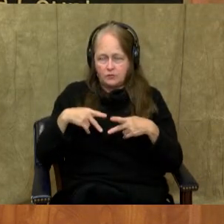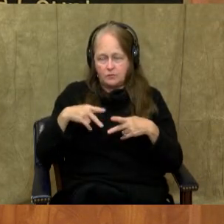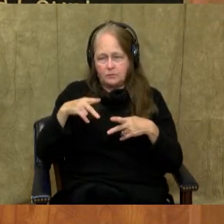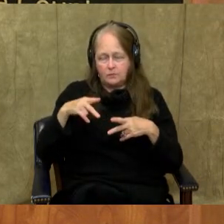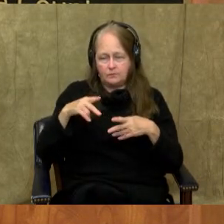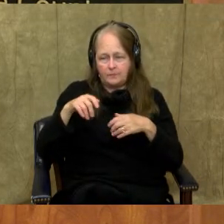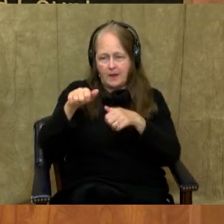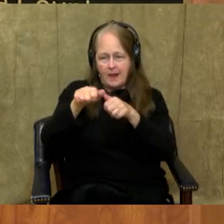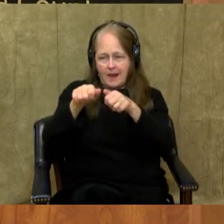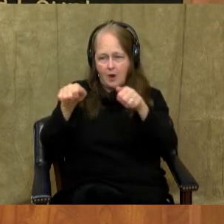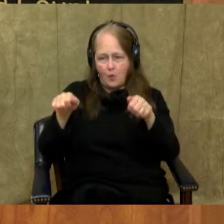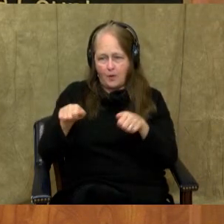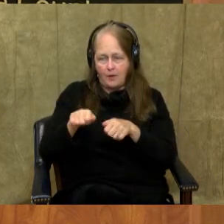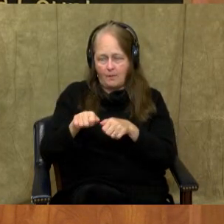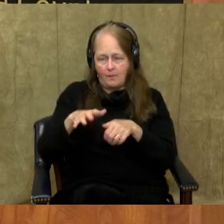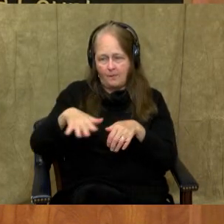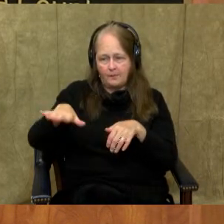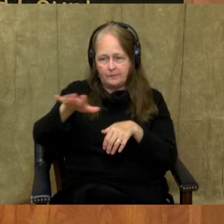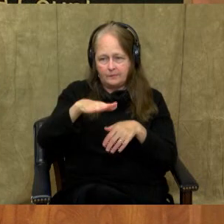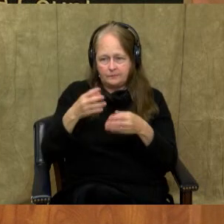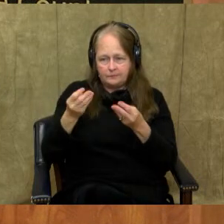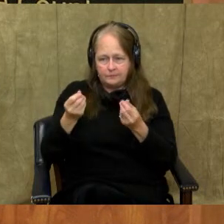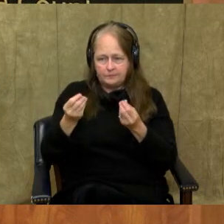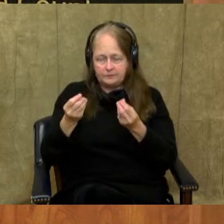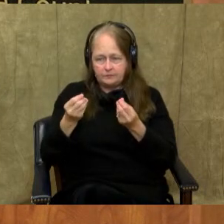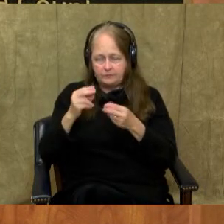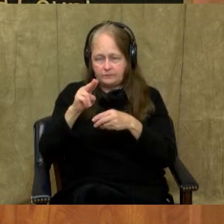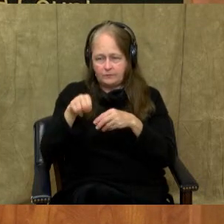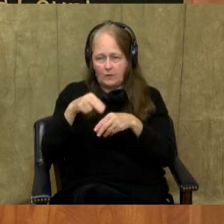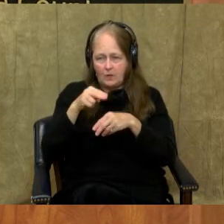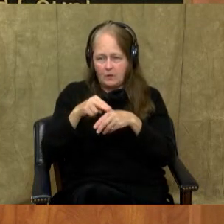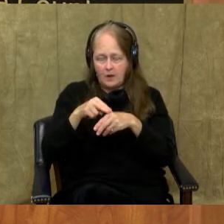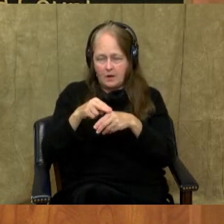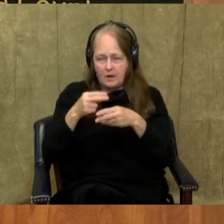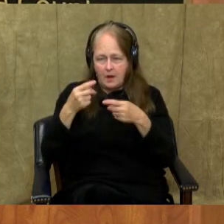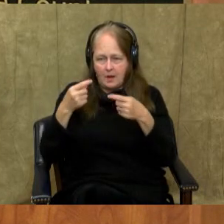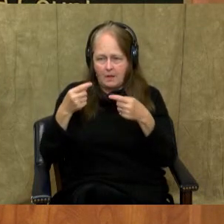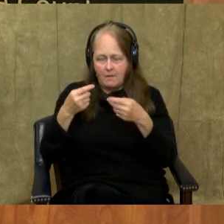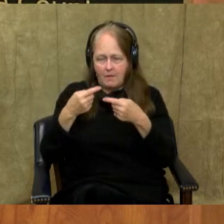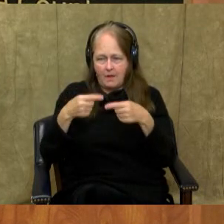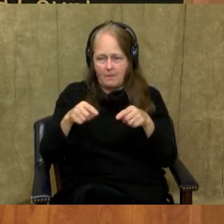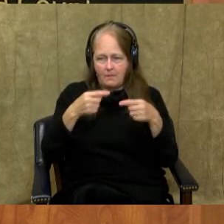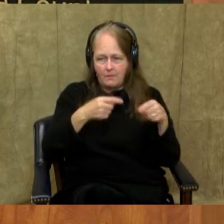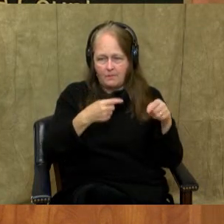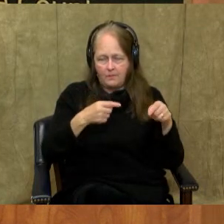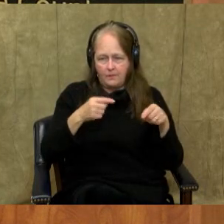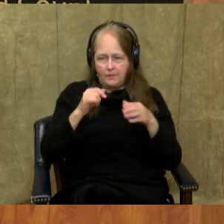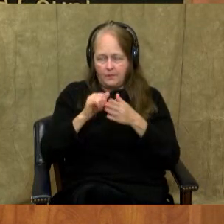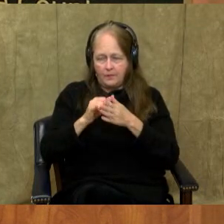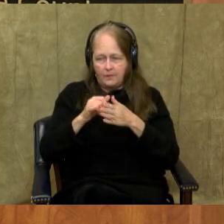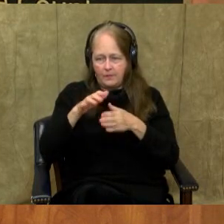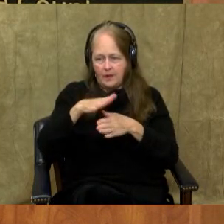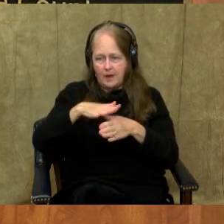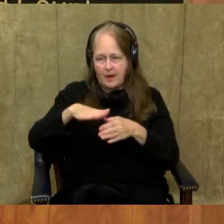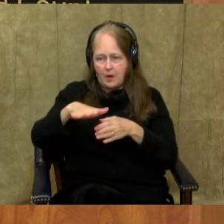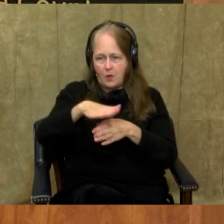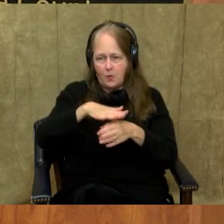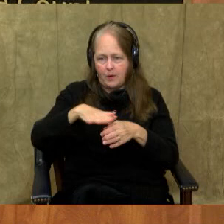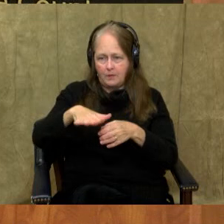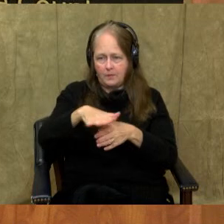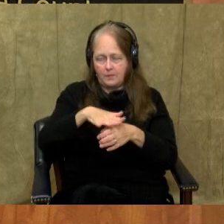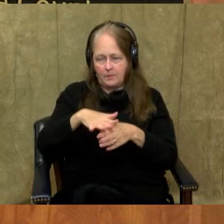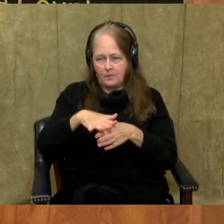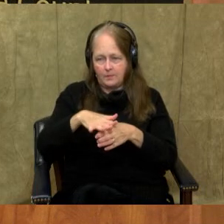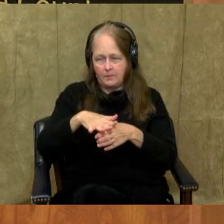Asia. And what we're going to specifically look at is all these natural hazards that they experience in this region and the impacts that they